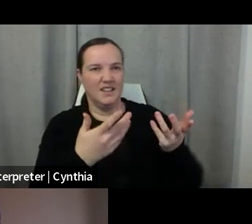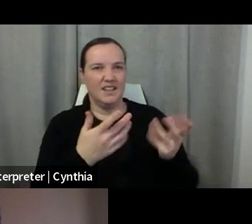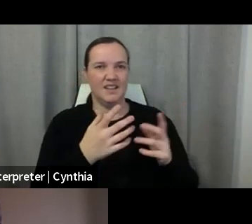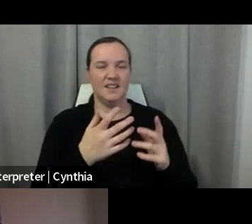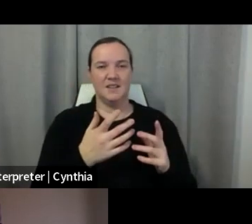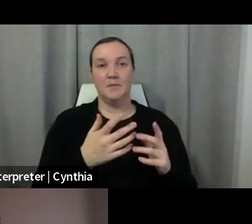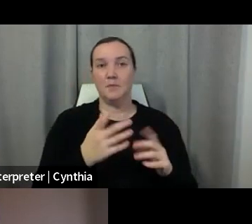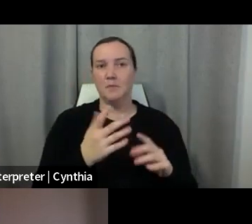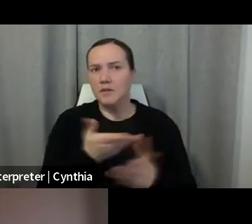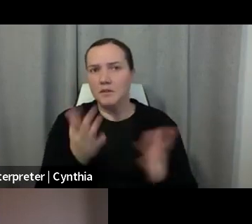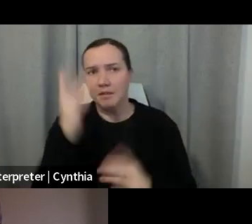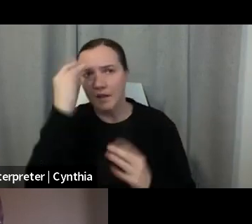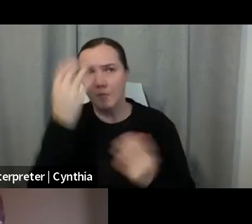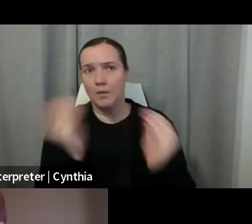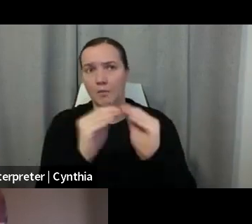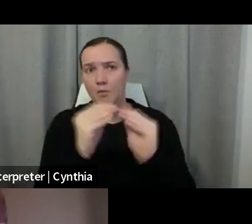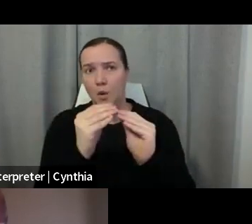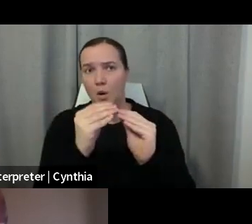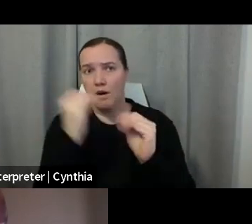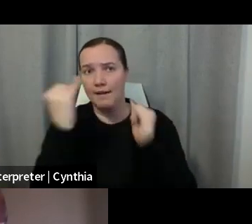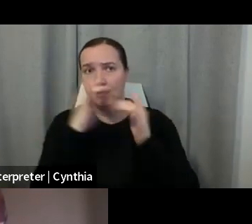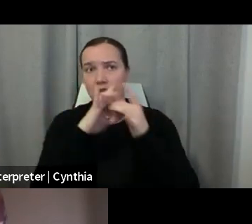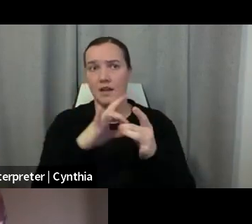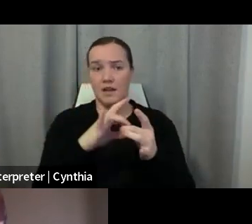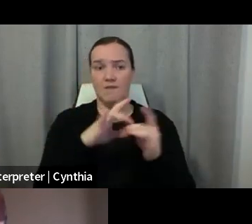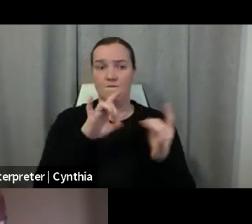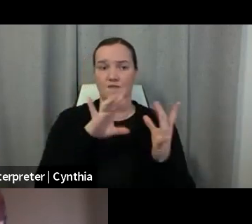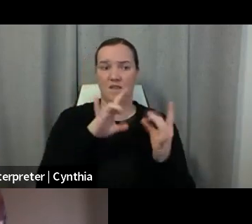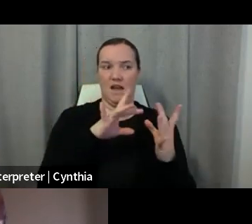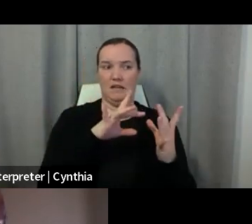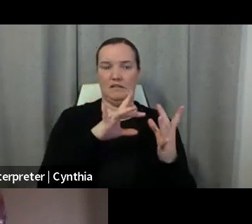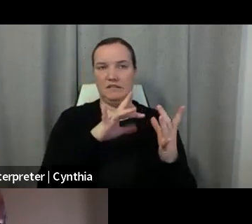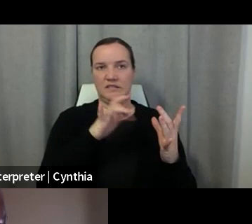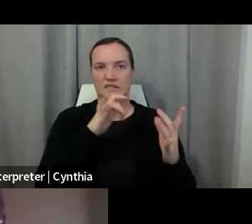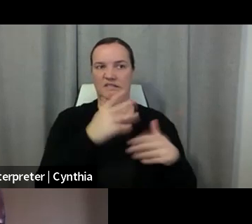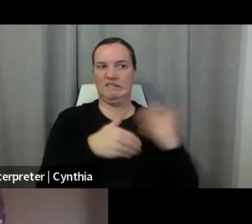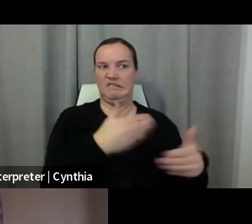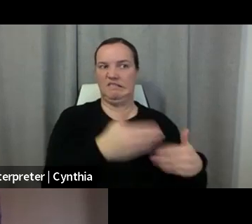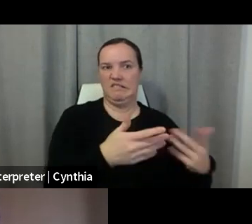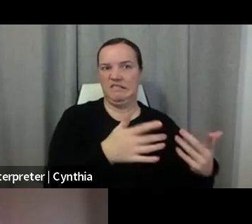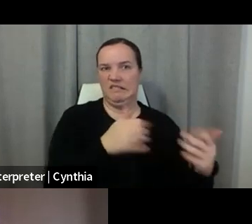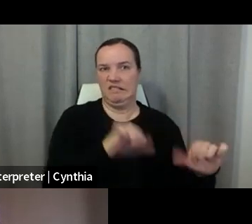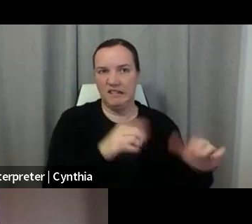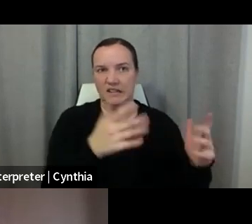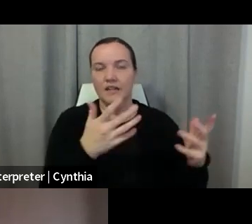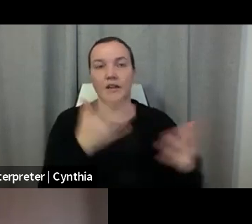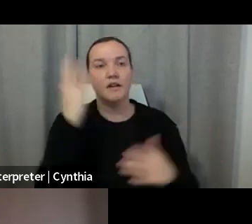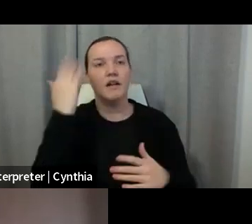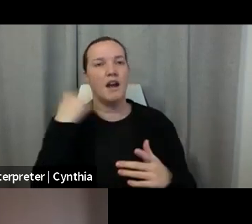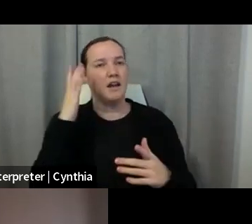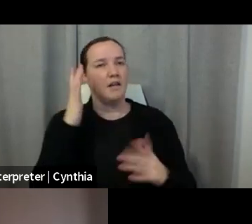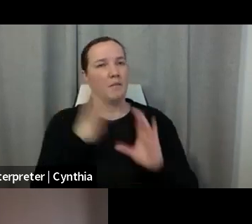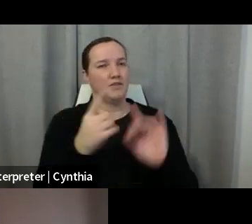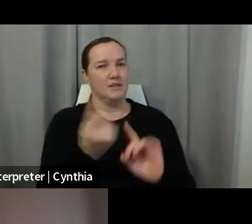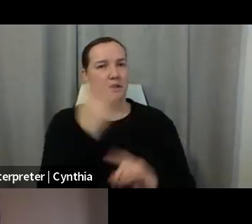or anybody think of anything else when you think what makes it just not go well? So I'll flag something because one of the areas I know where it